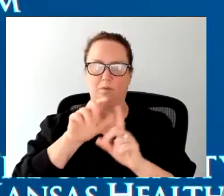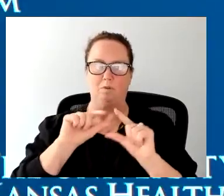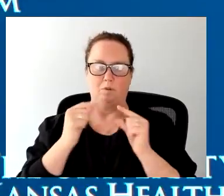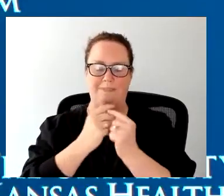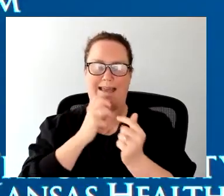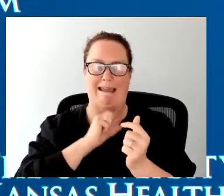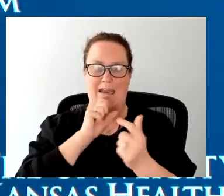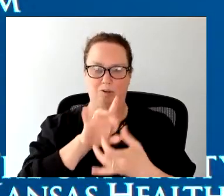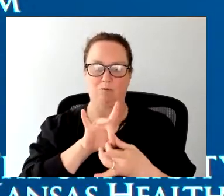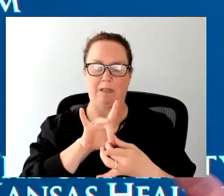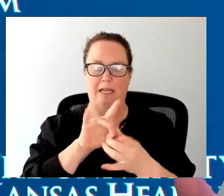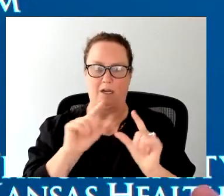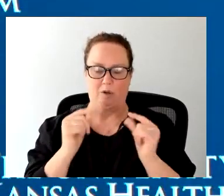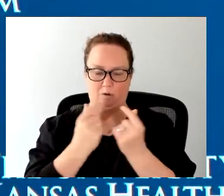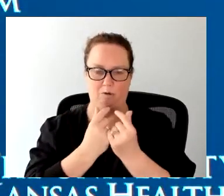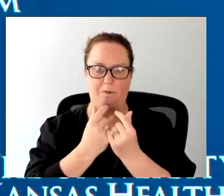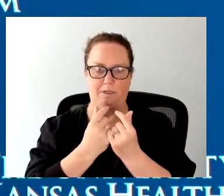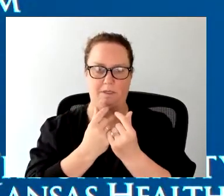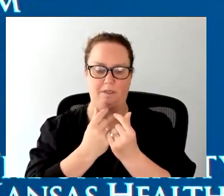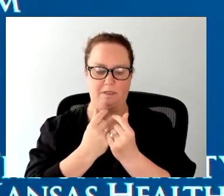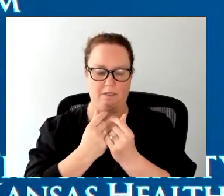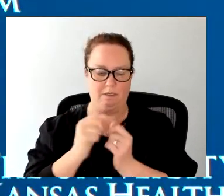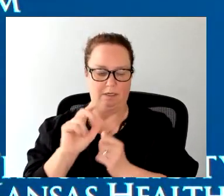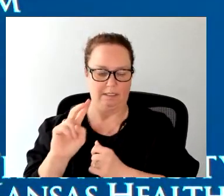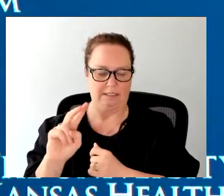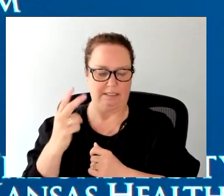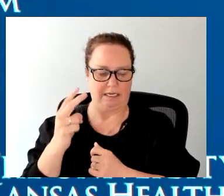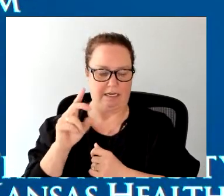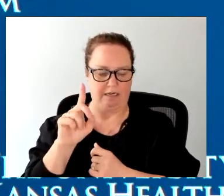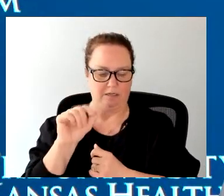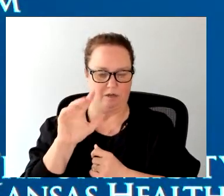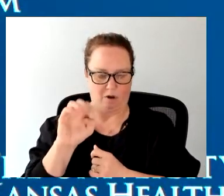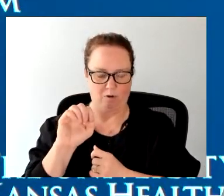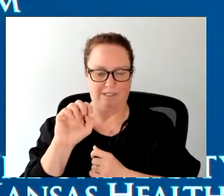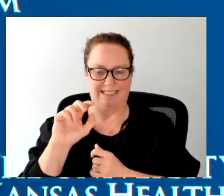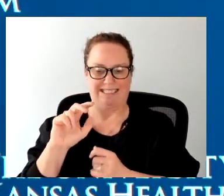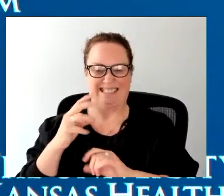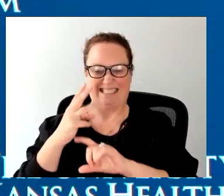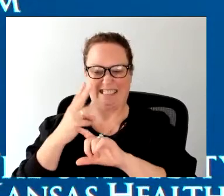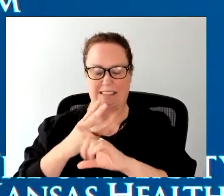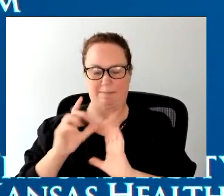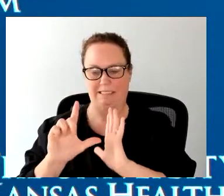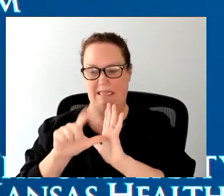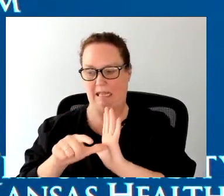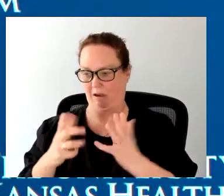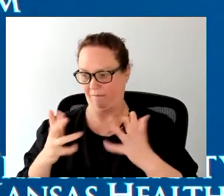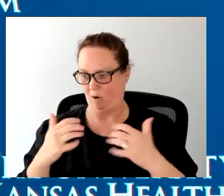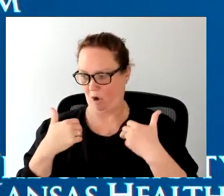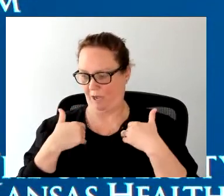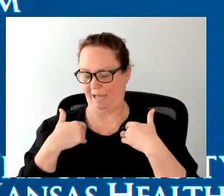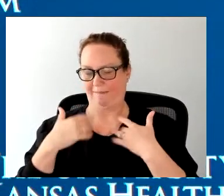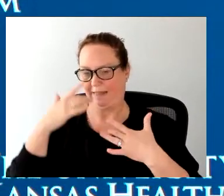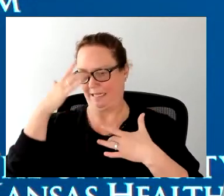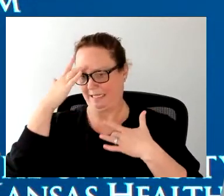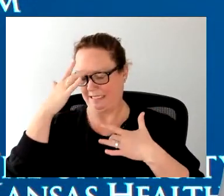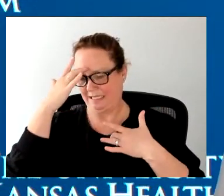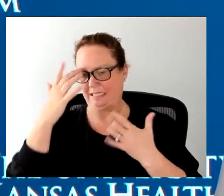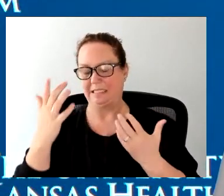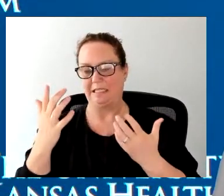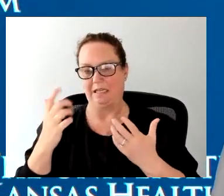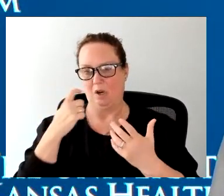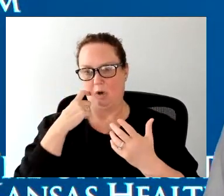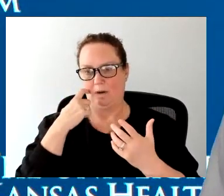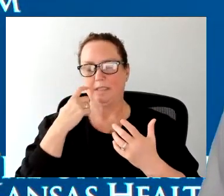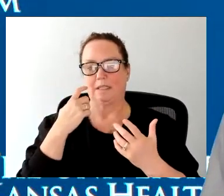age-related populations, that can get a second dose 6 months later. If you've already had the disease or if you've had it recently,